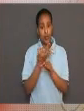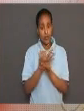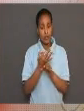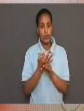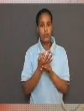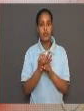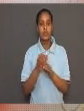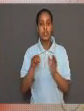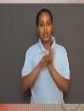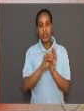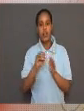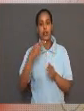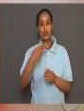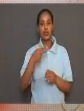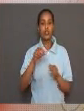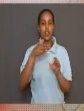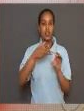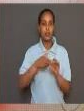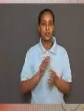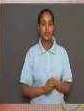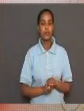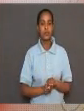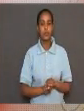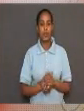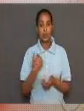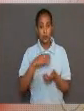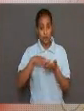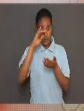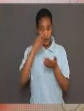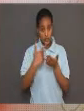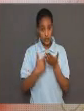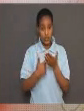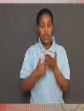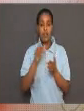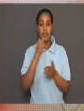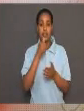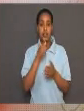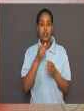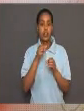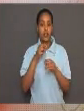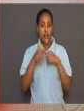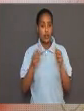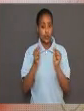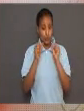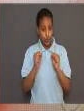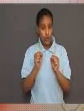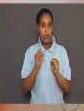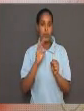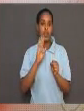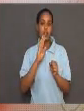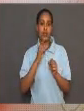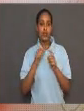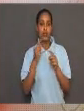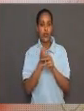salts and hydrogen gas. We learned that these acids react with strong bases to form